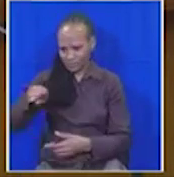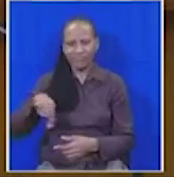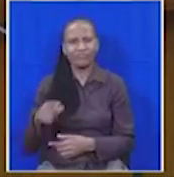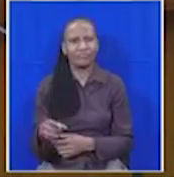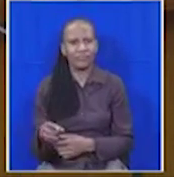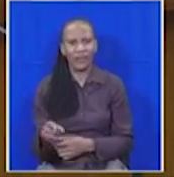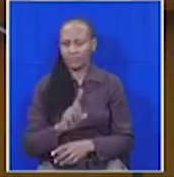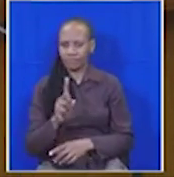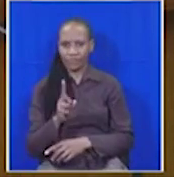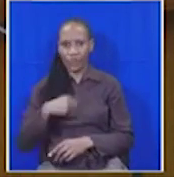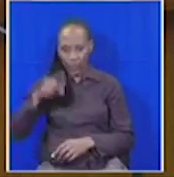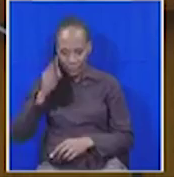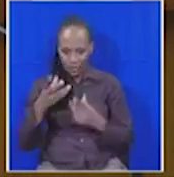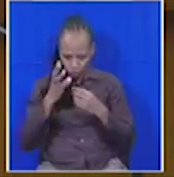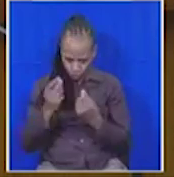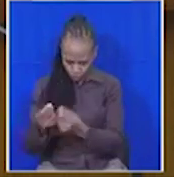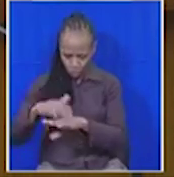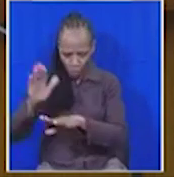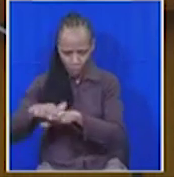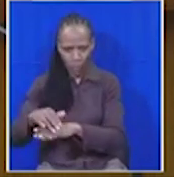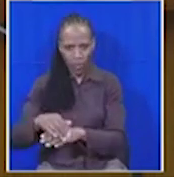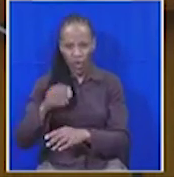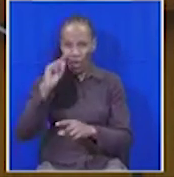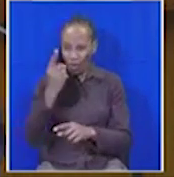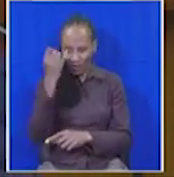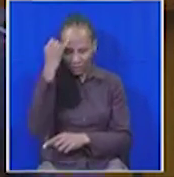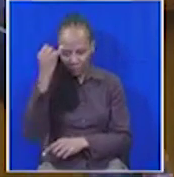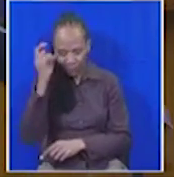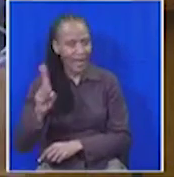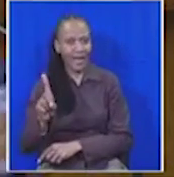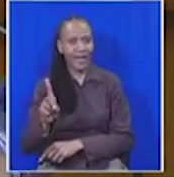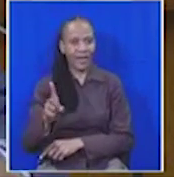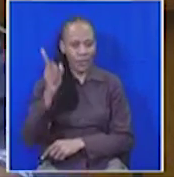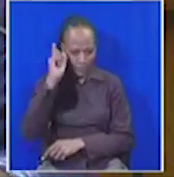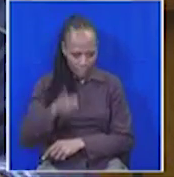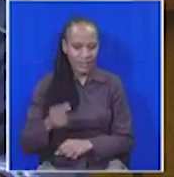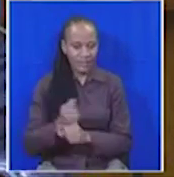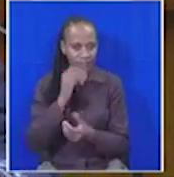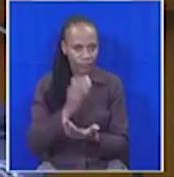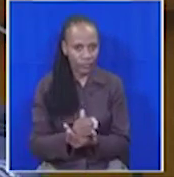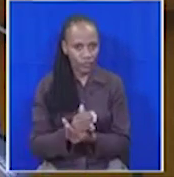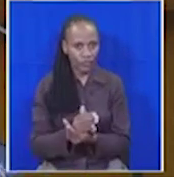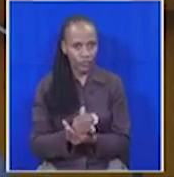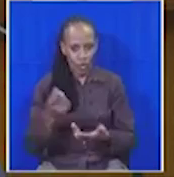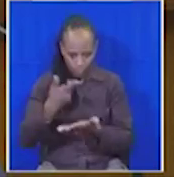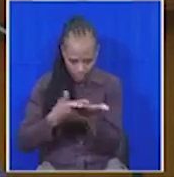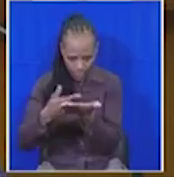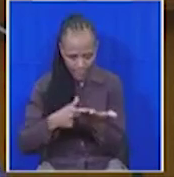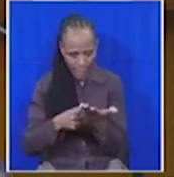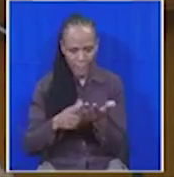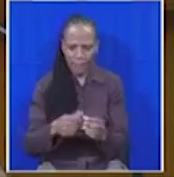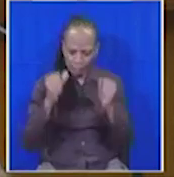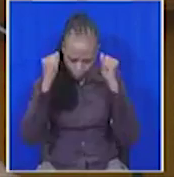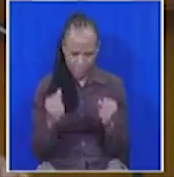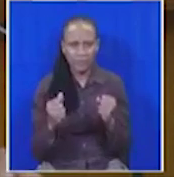more than mere lip service to noble ideas and indulge in the luxury of sweetheart debates. We must be